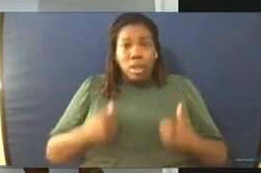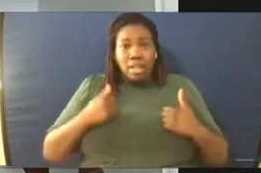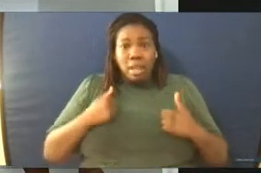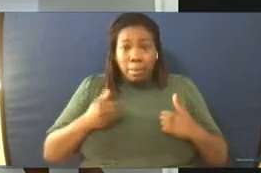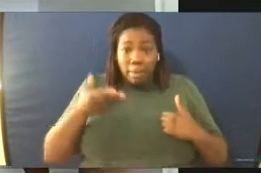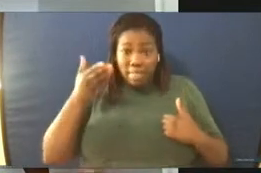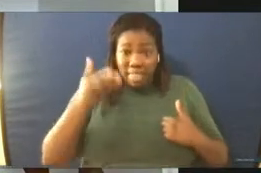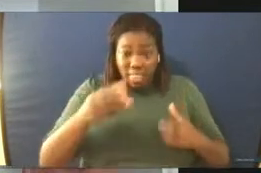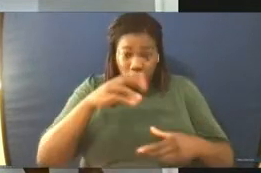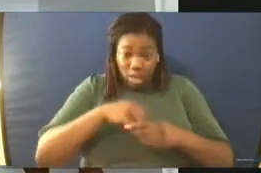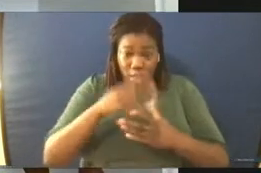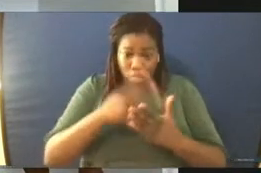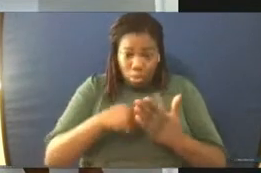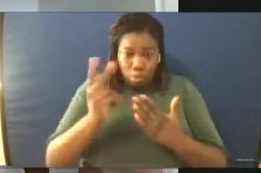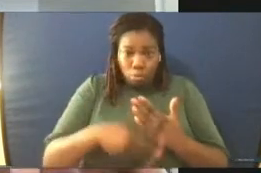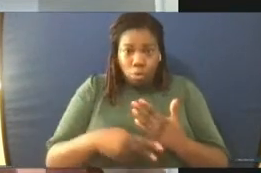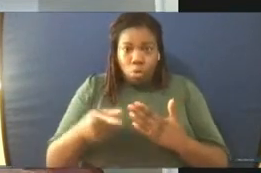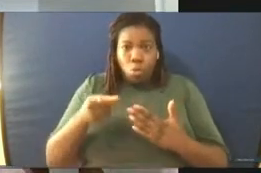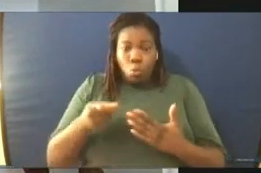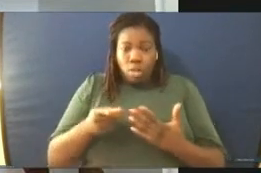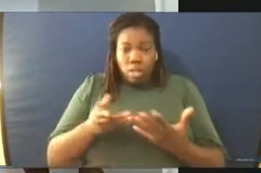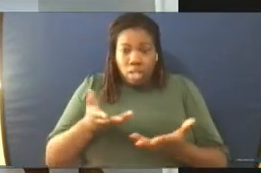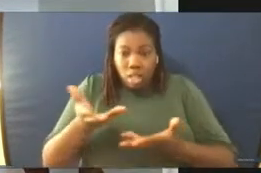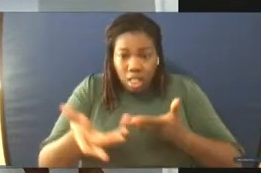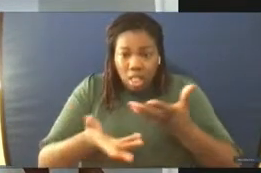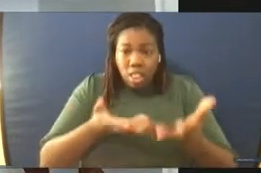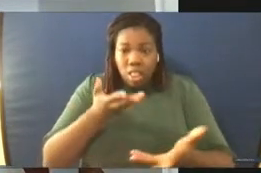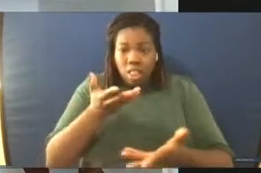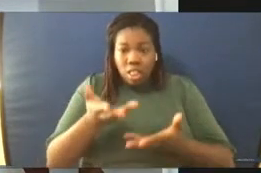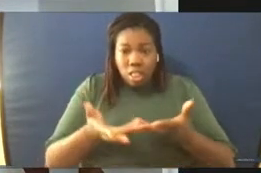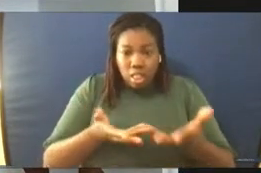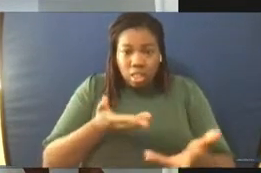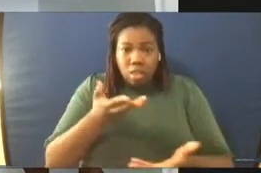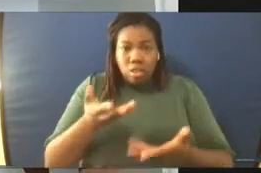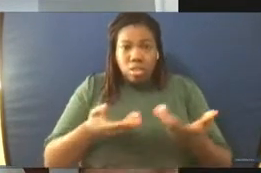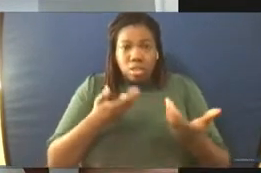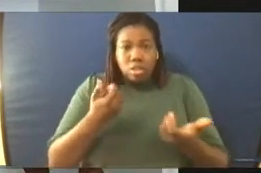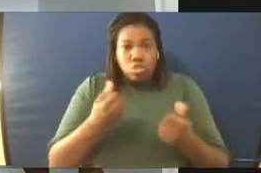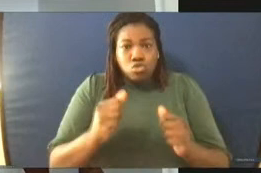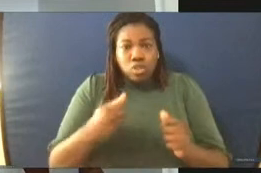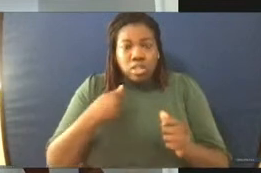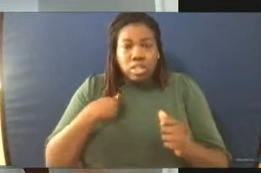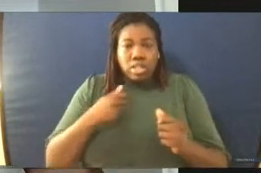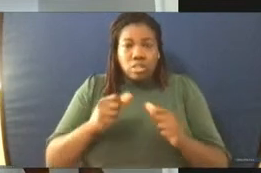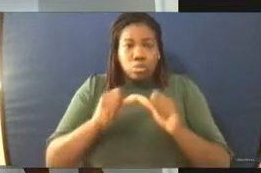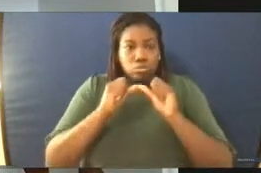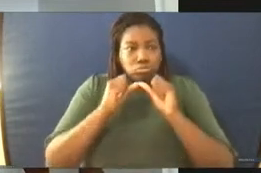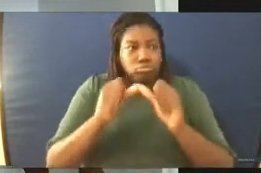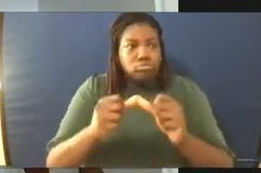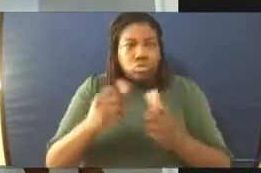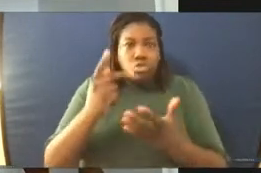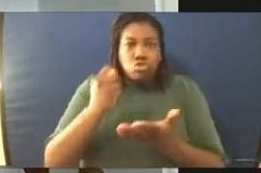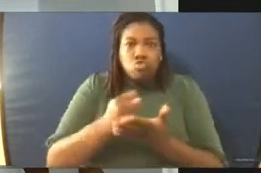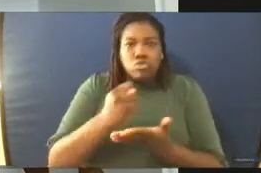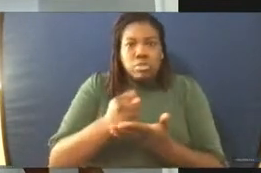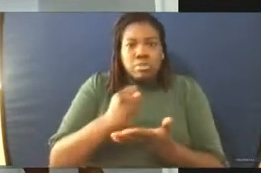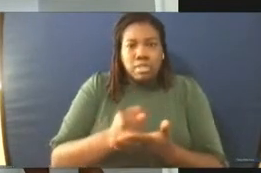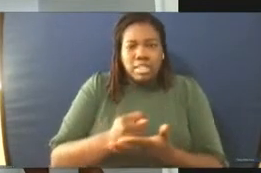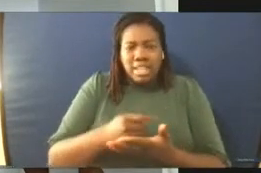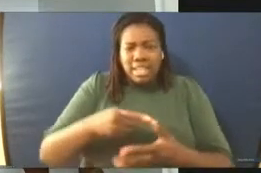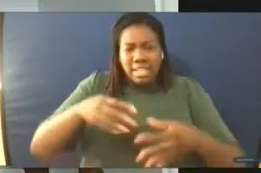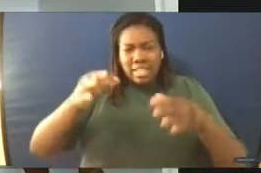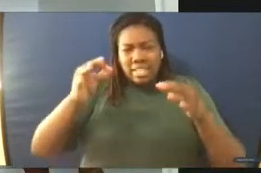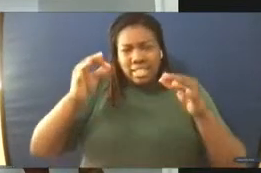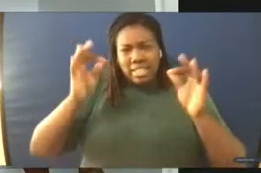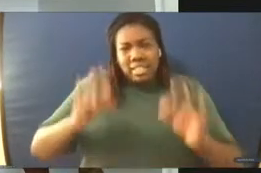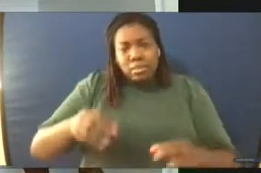there, we engaged them and tried to engage them in getting into longer term treatment. So I think it's the sort of the mindset you have. If